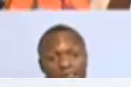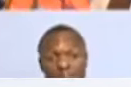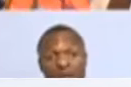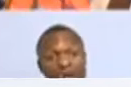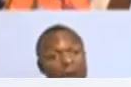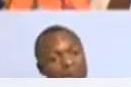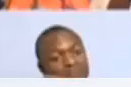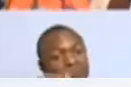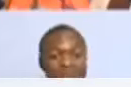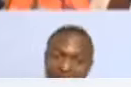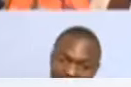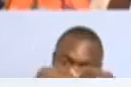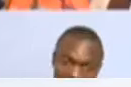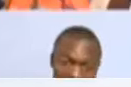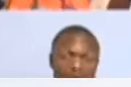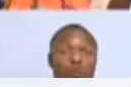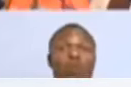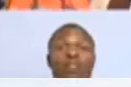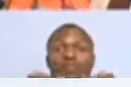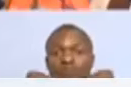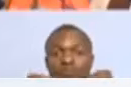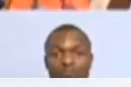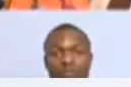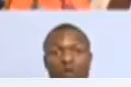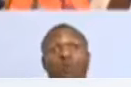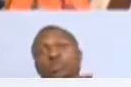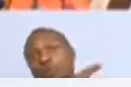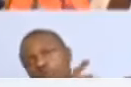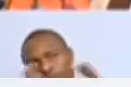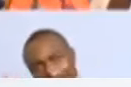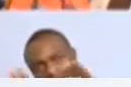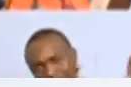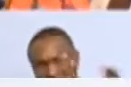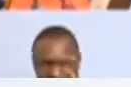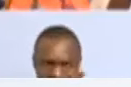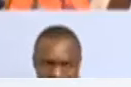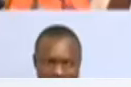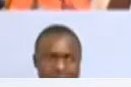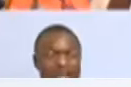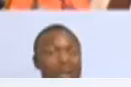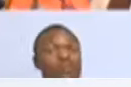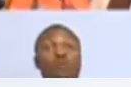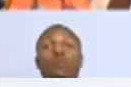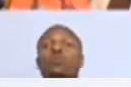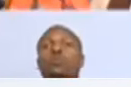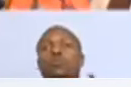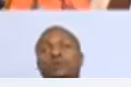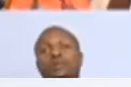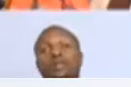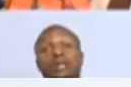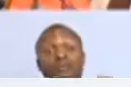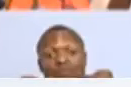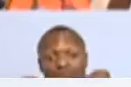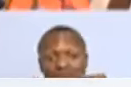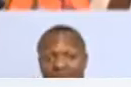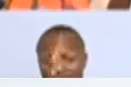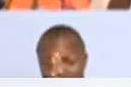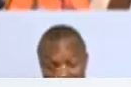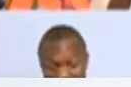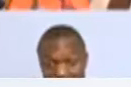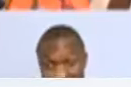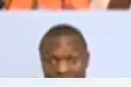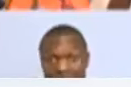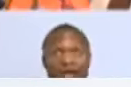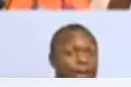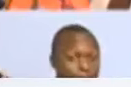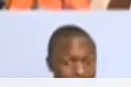are provided with information on the weather in a timely manner. Already the information, Mr. Speaker, started coming out,